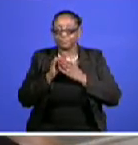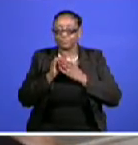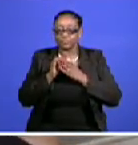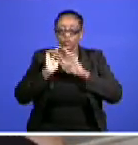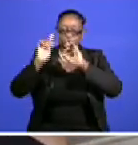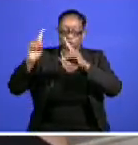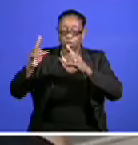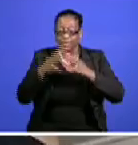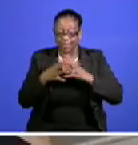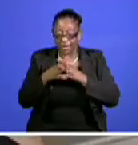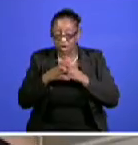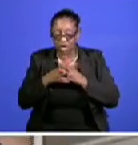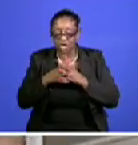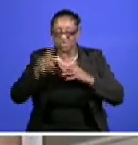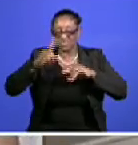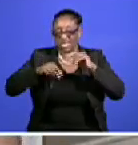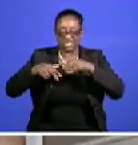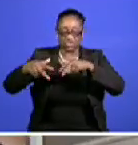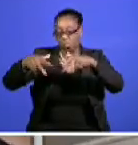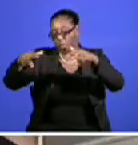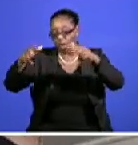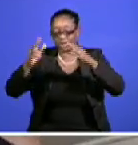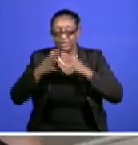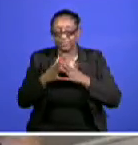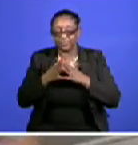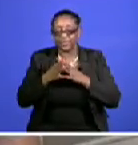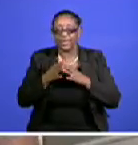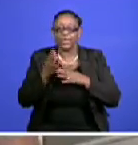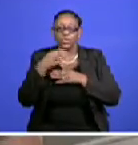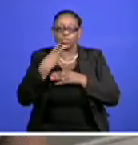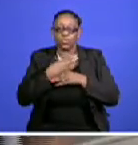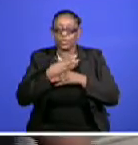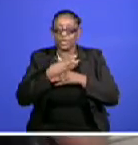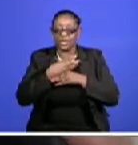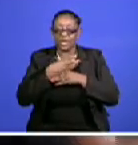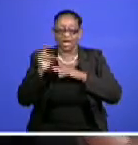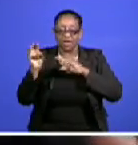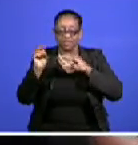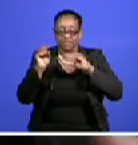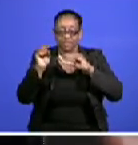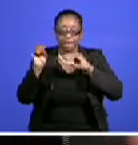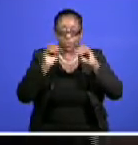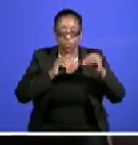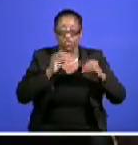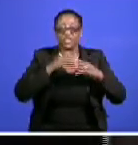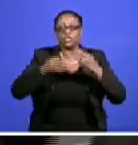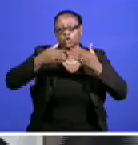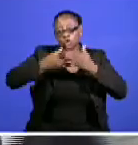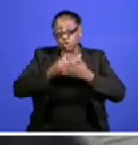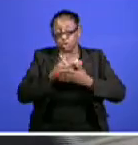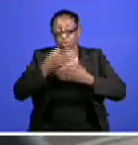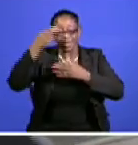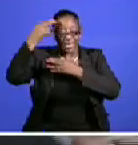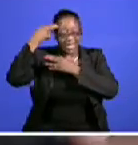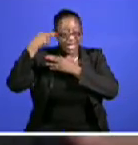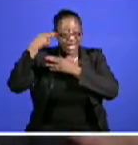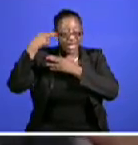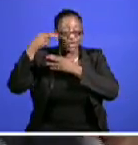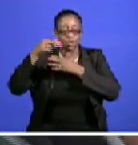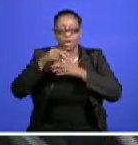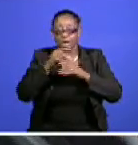use, you can't just walk in. We have moved into our new headquarters, and I don't know if you had an